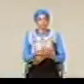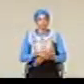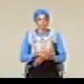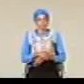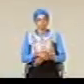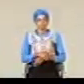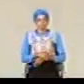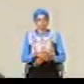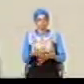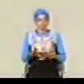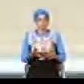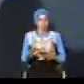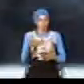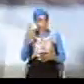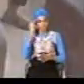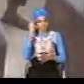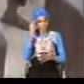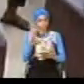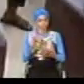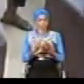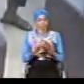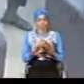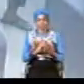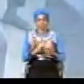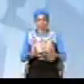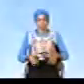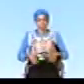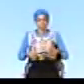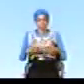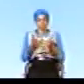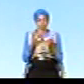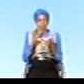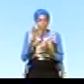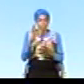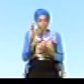Let's listen to this live testimony from here.